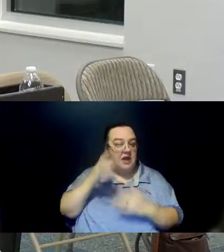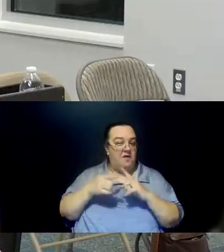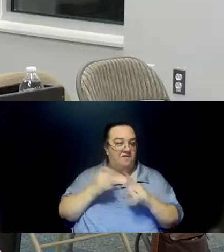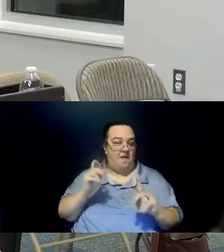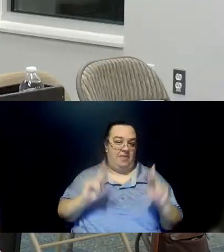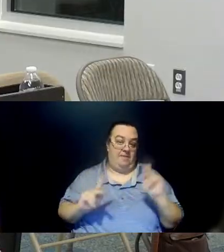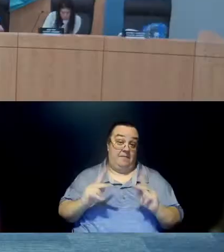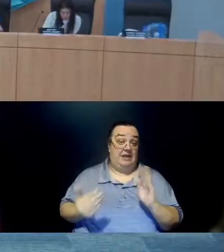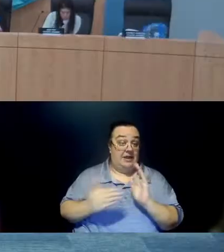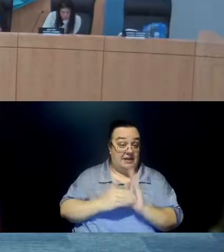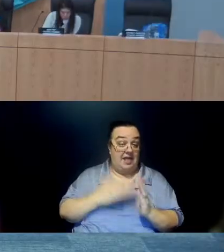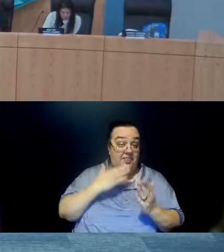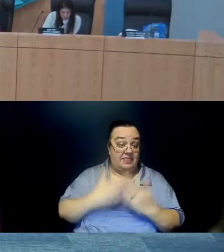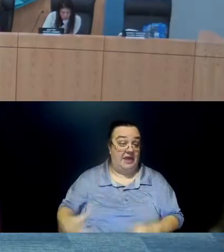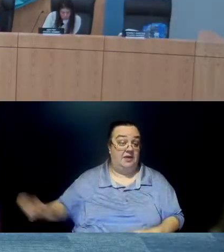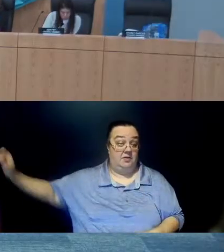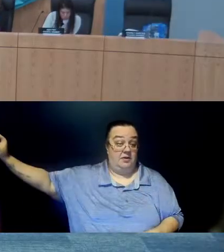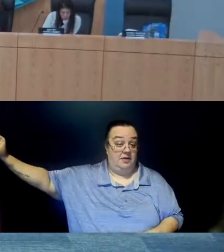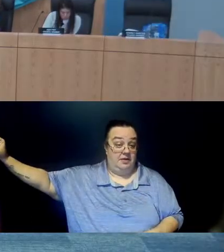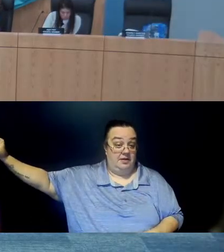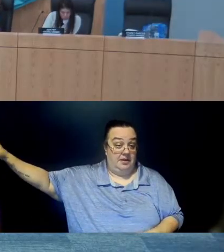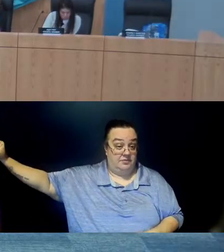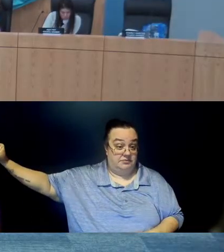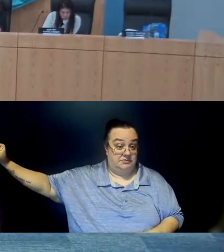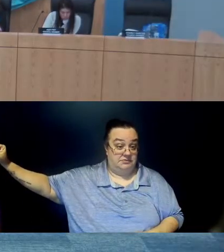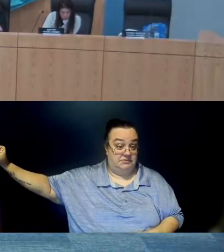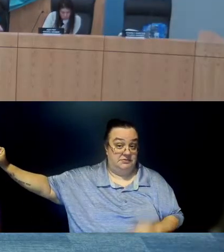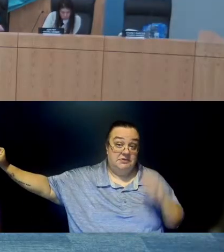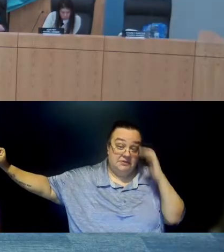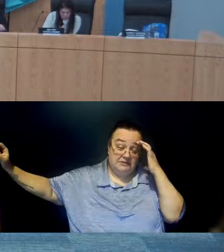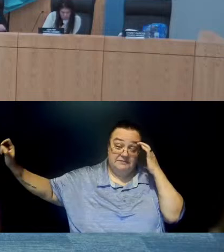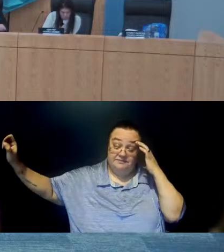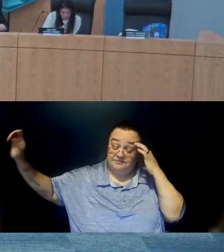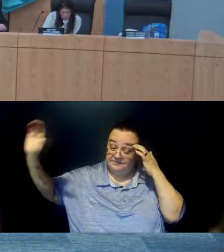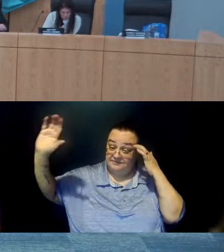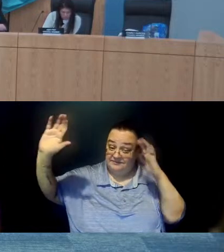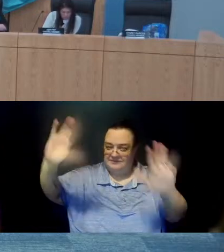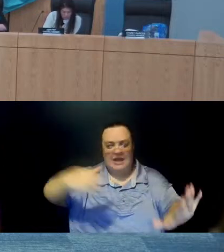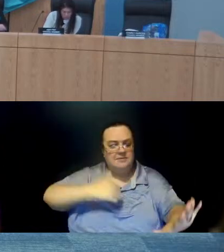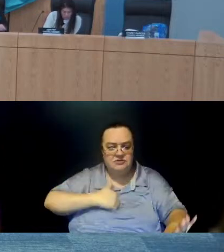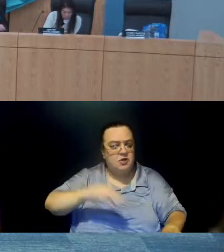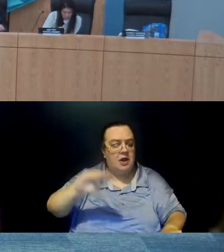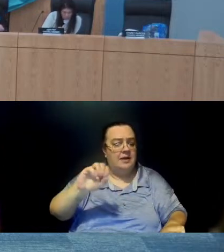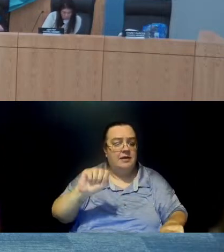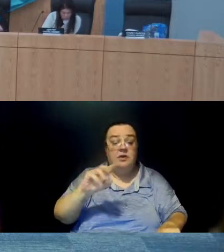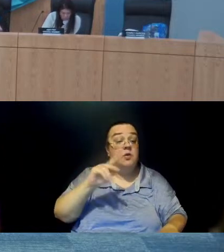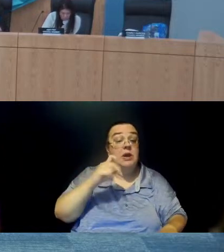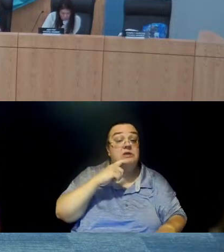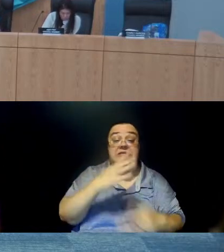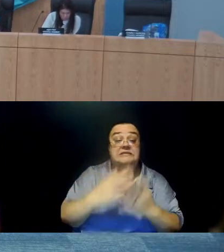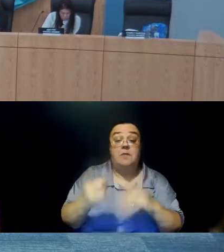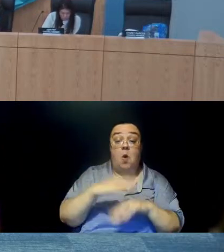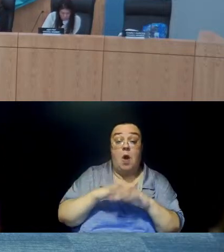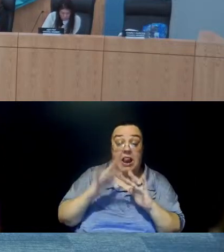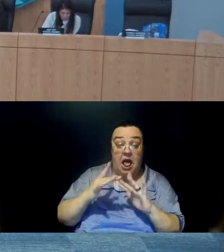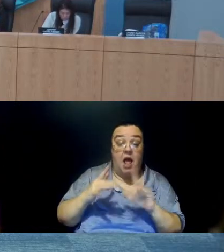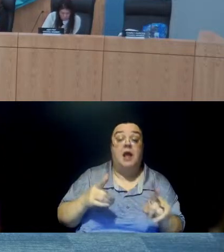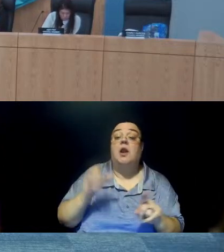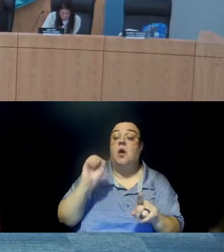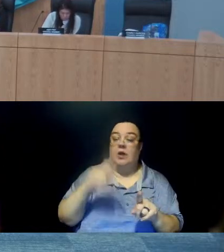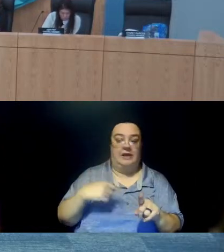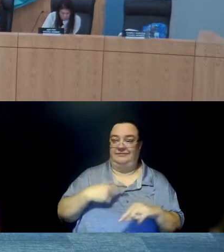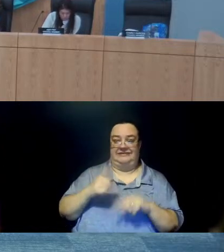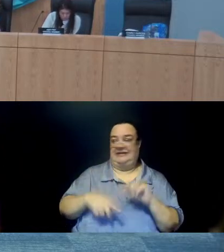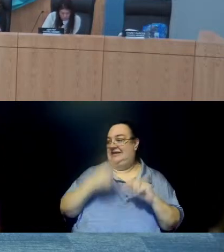Thank you. Thank you. I'm sorry, Ms. White, were you saying someone's online? Oh, okay. I can't see